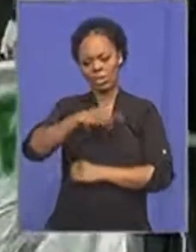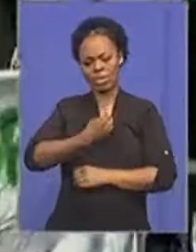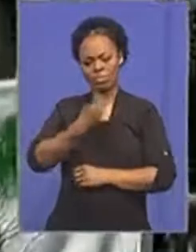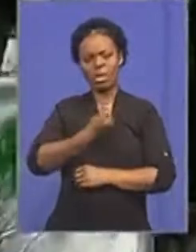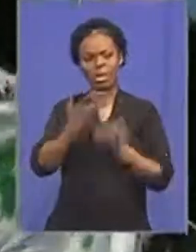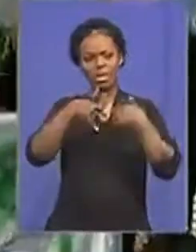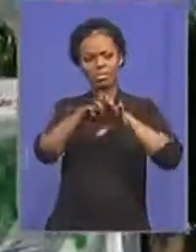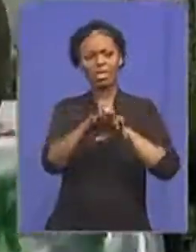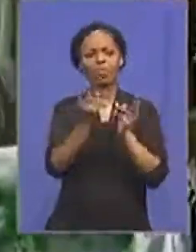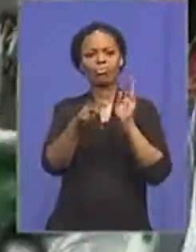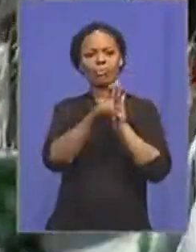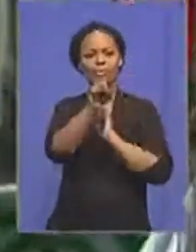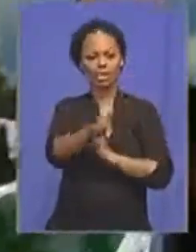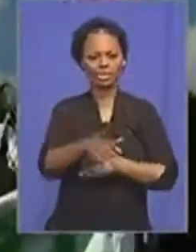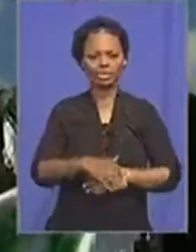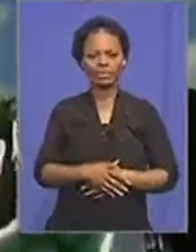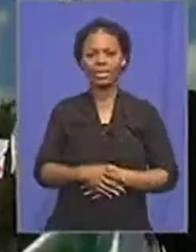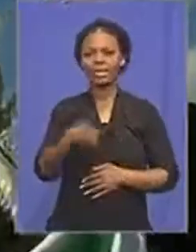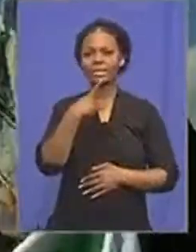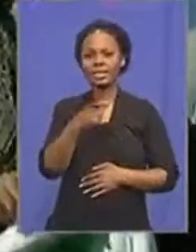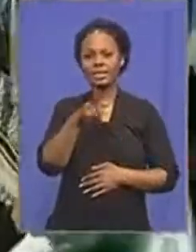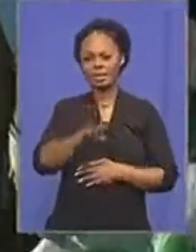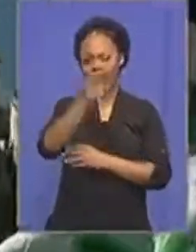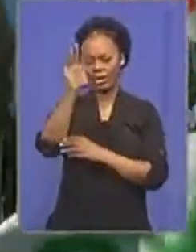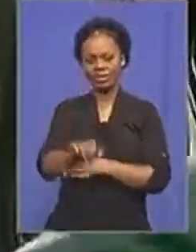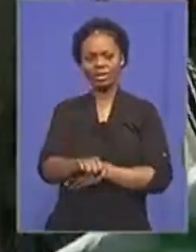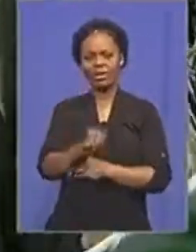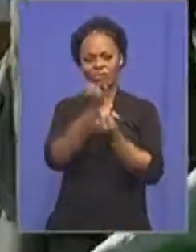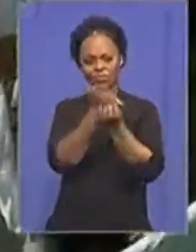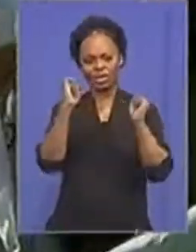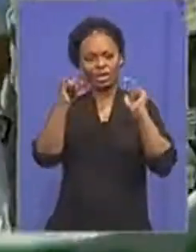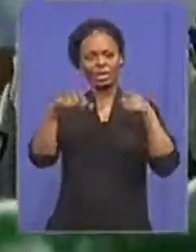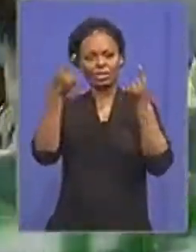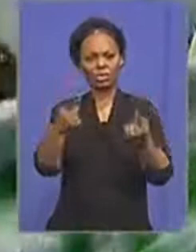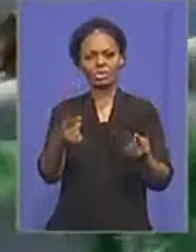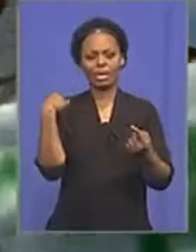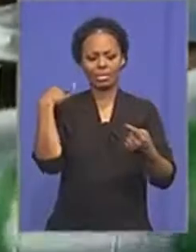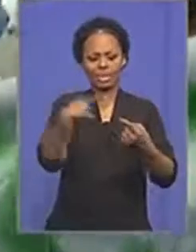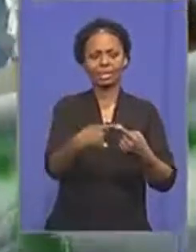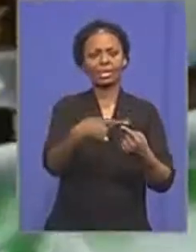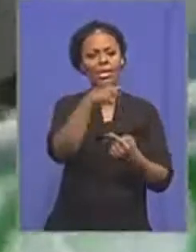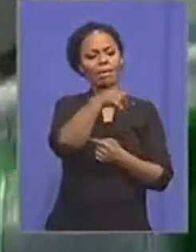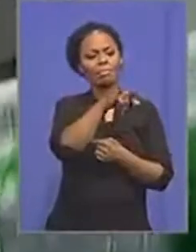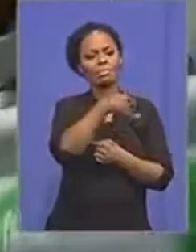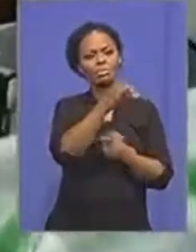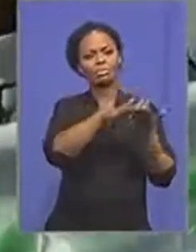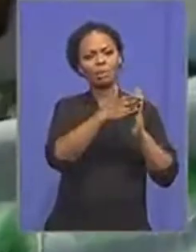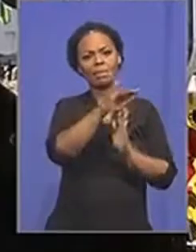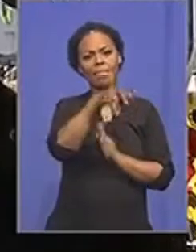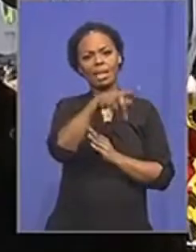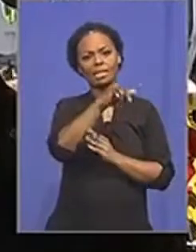wa mehleng Nelson Mandela a reng Afrika Borwa e ka se lokollohwe ho fihlela Palestina e lokolloha a ile a buelletswa kgafetsa mohwantong